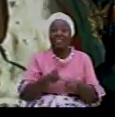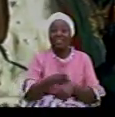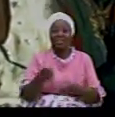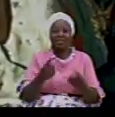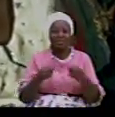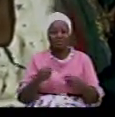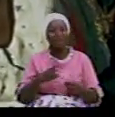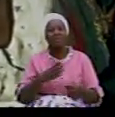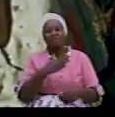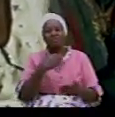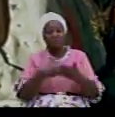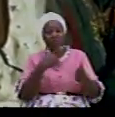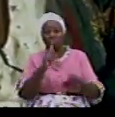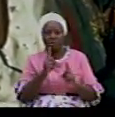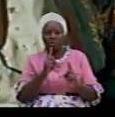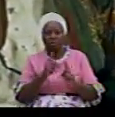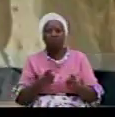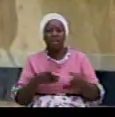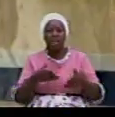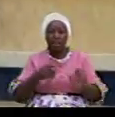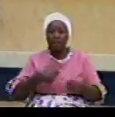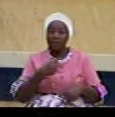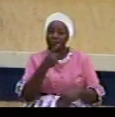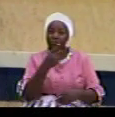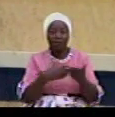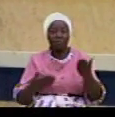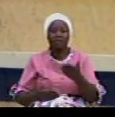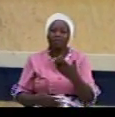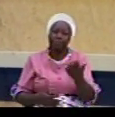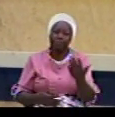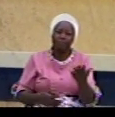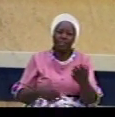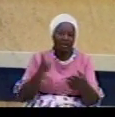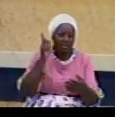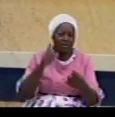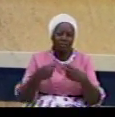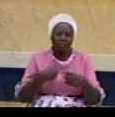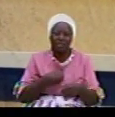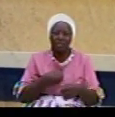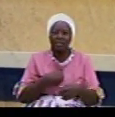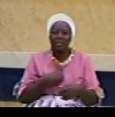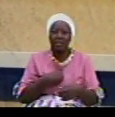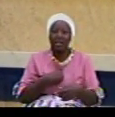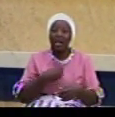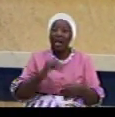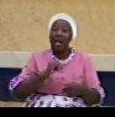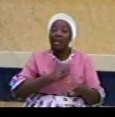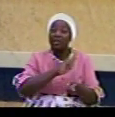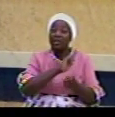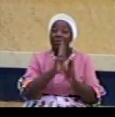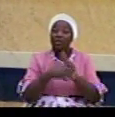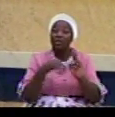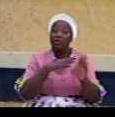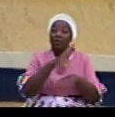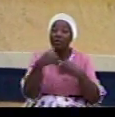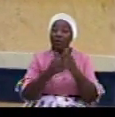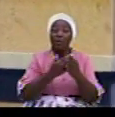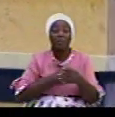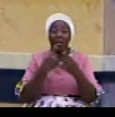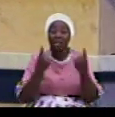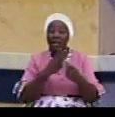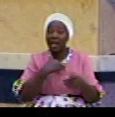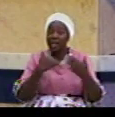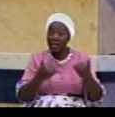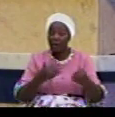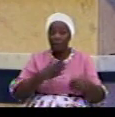you talk, let me tell you something. I repented of my sin, and now my